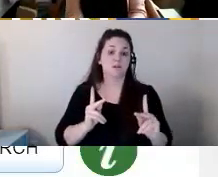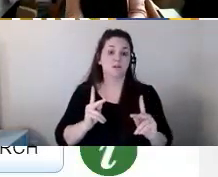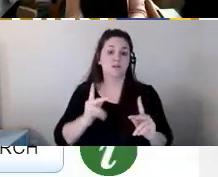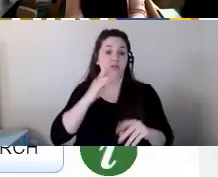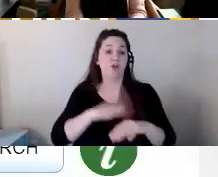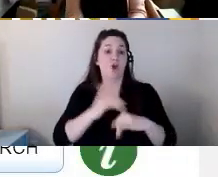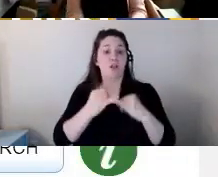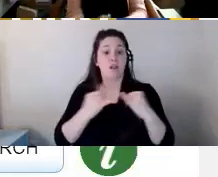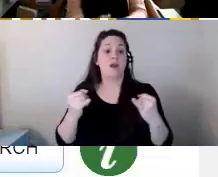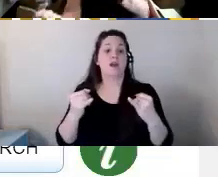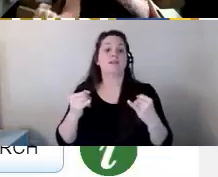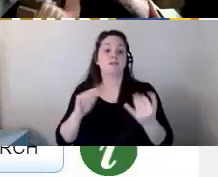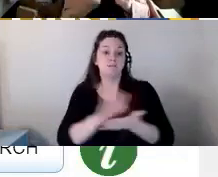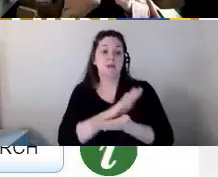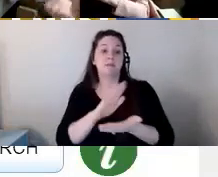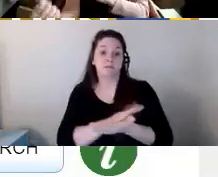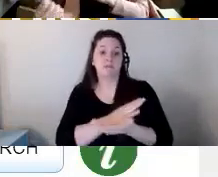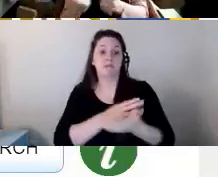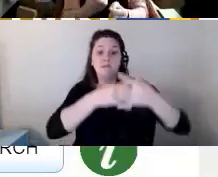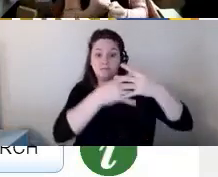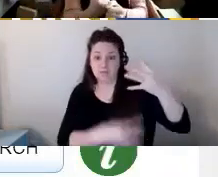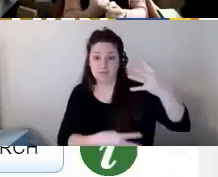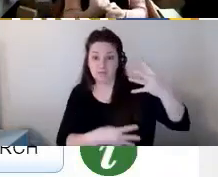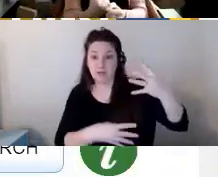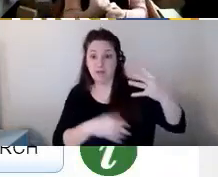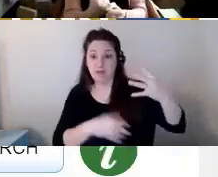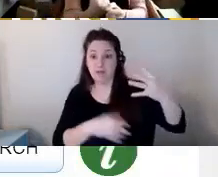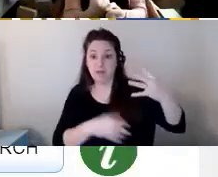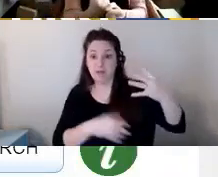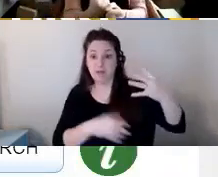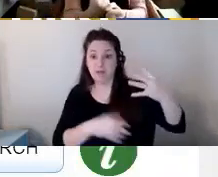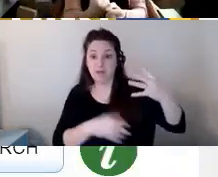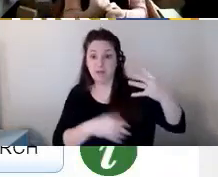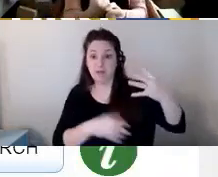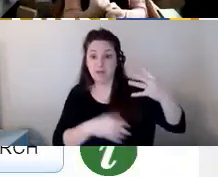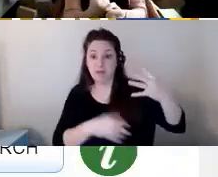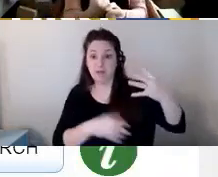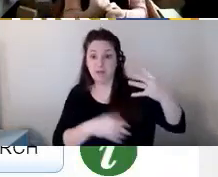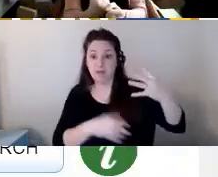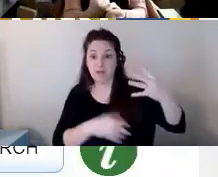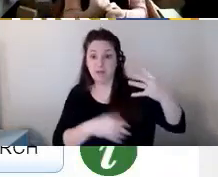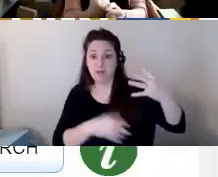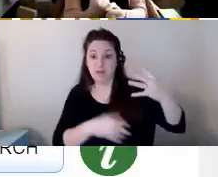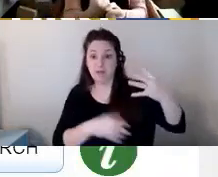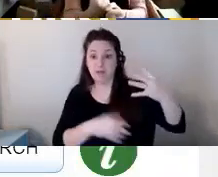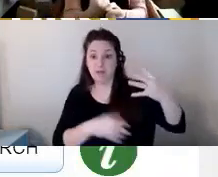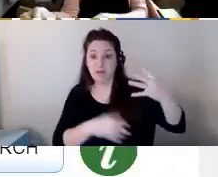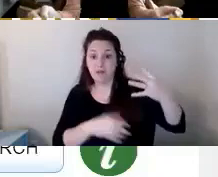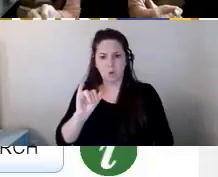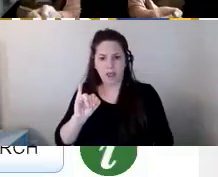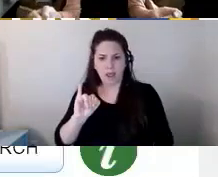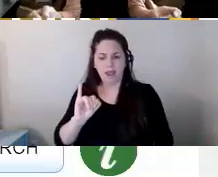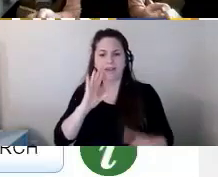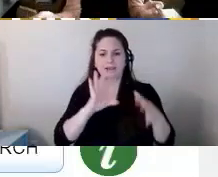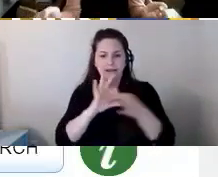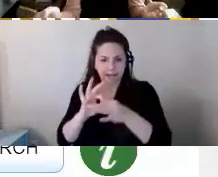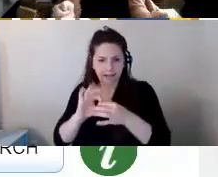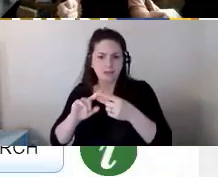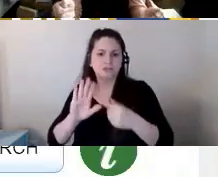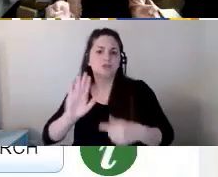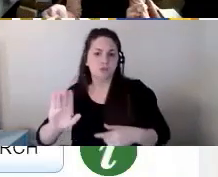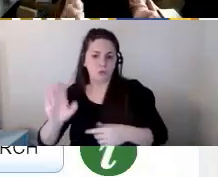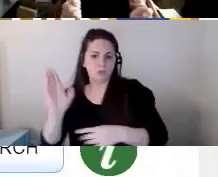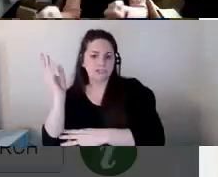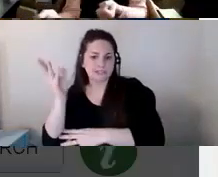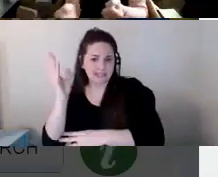paper repository. The online paper repository is a unique DOI that will link to your